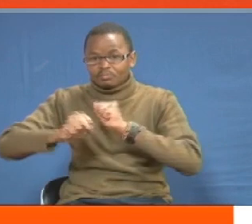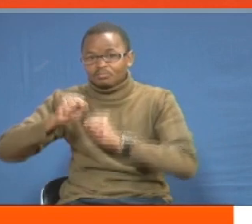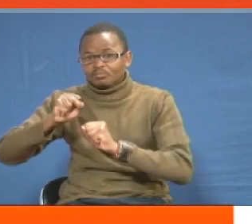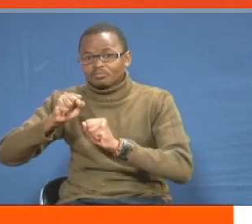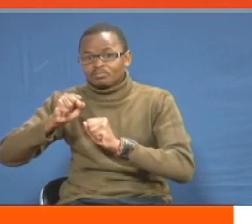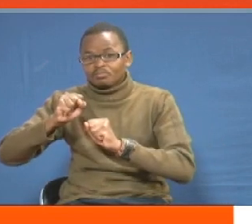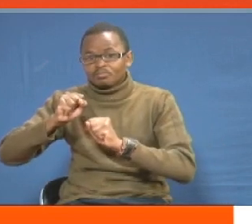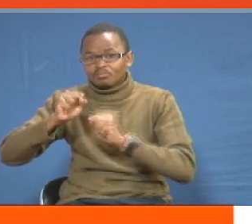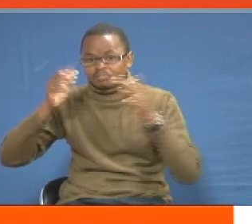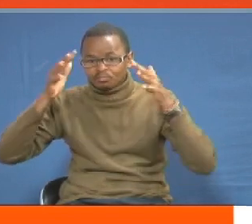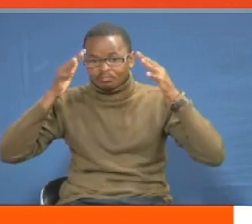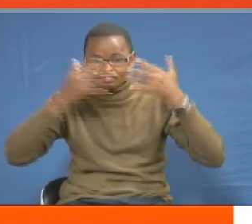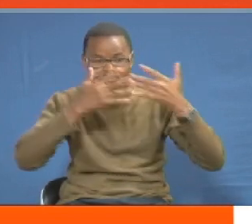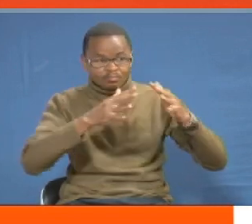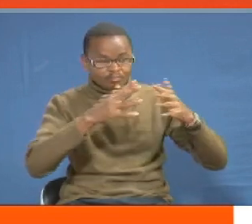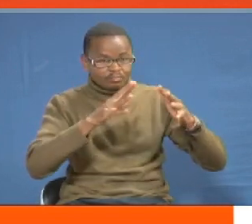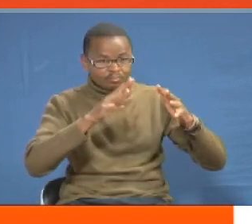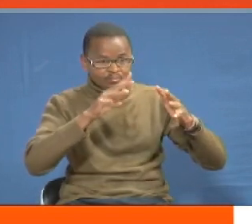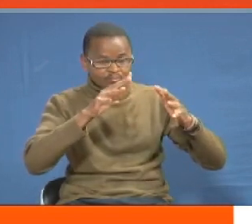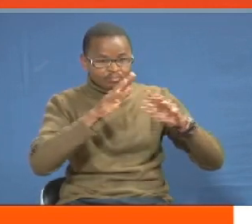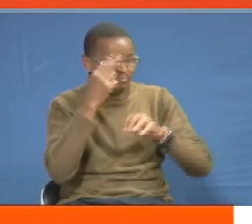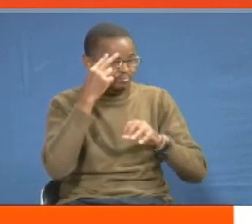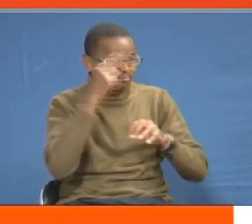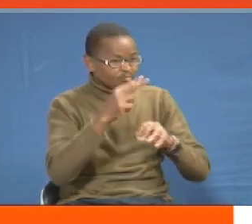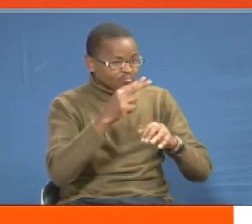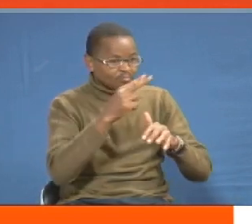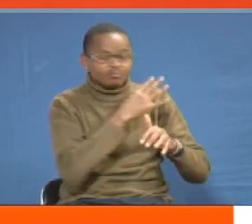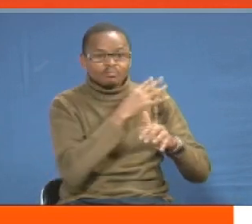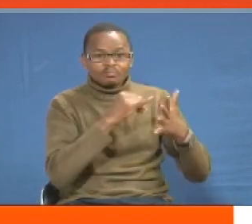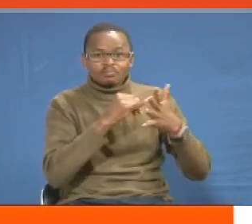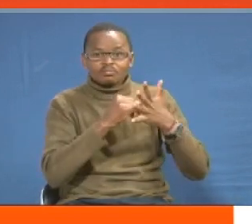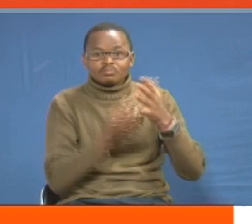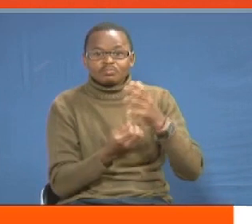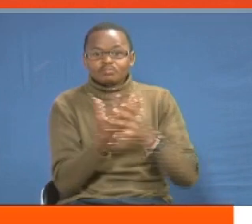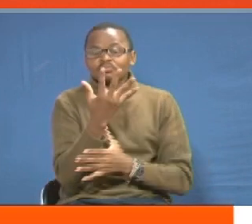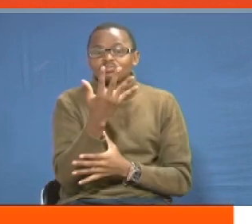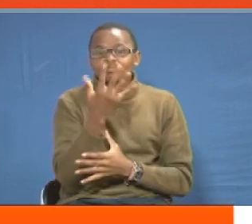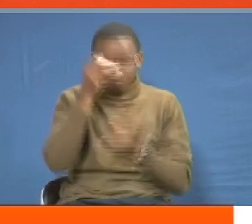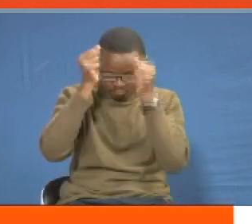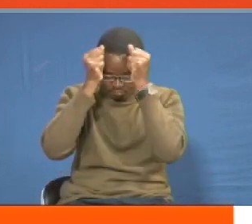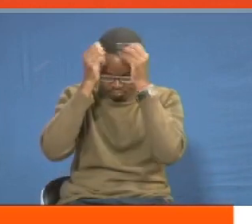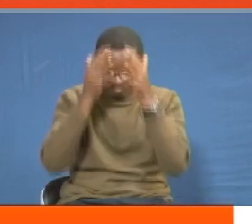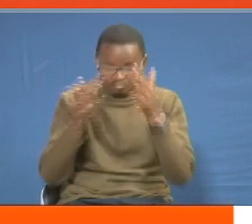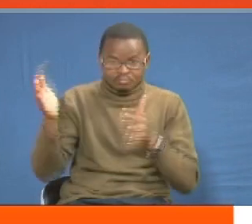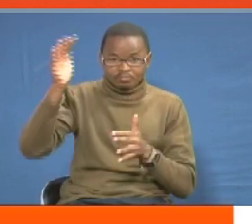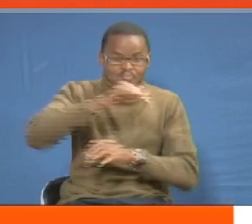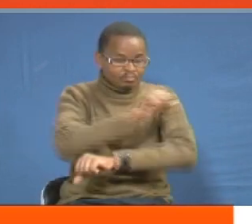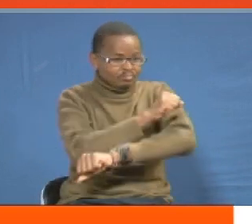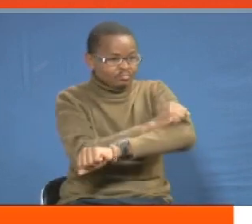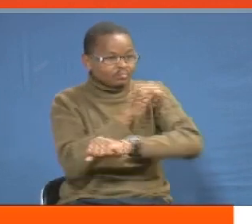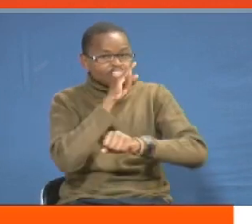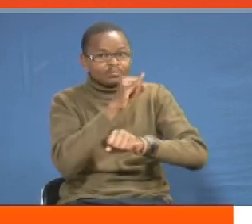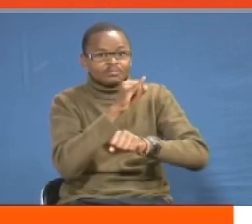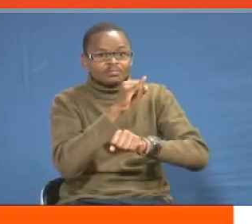put. The biggest loss that we foresee, and it will manifest as the students start going back to